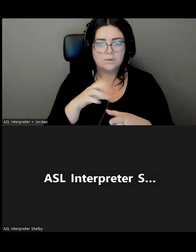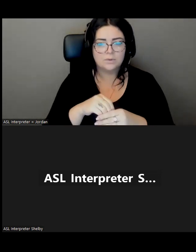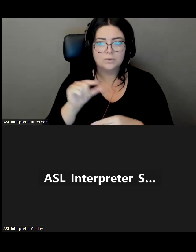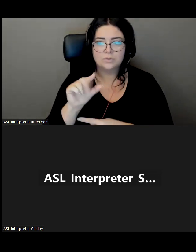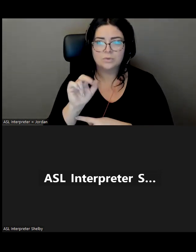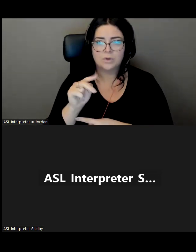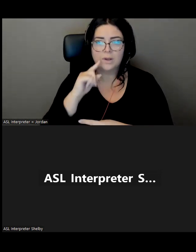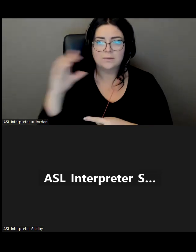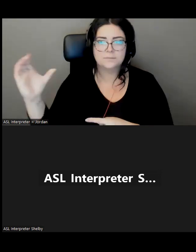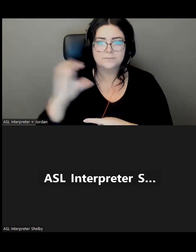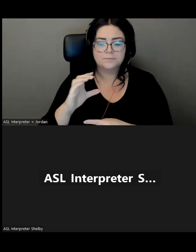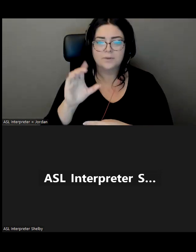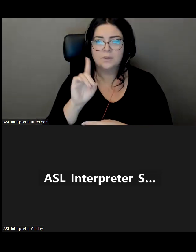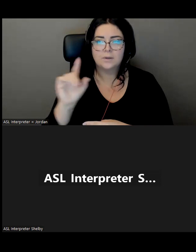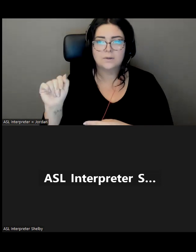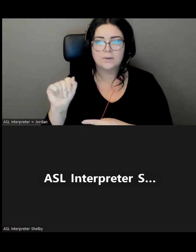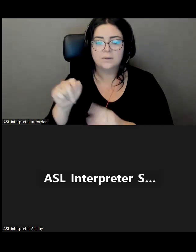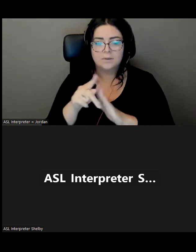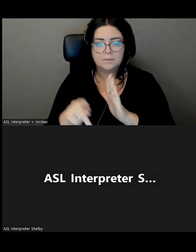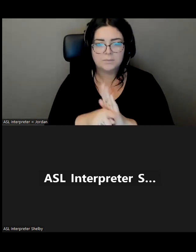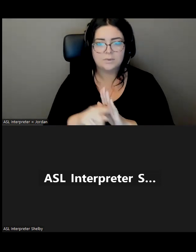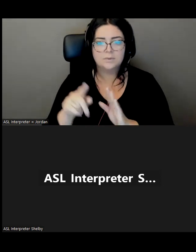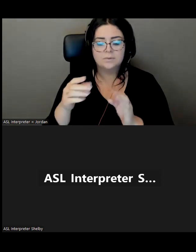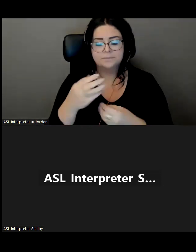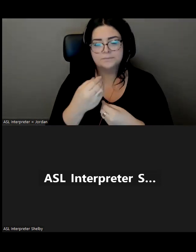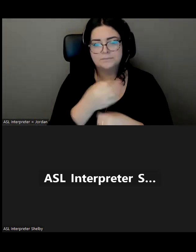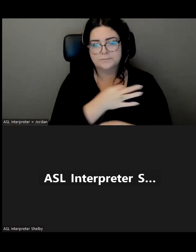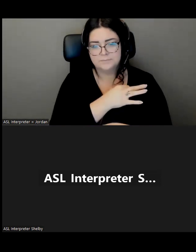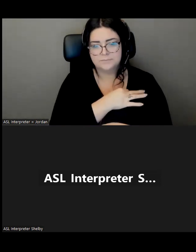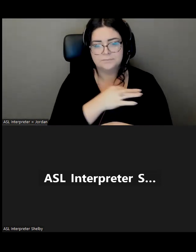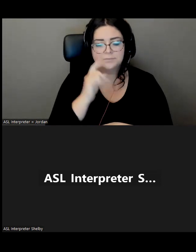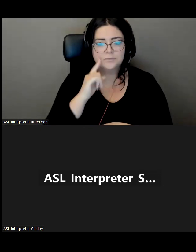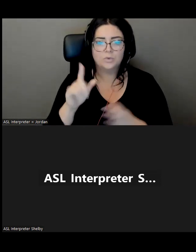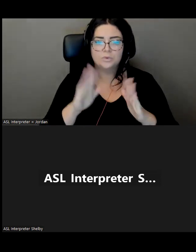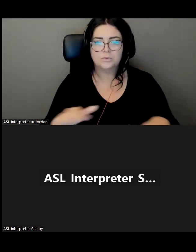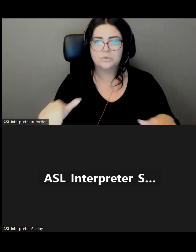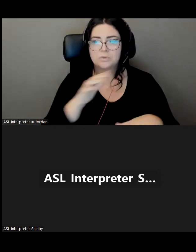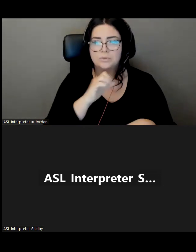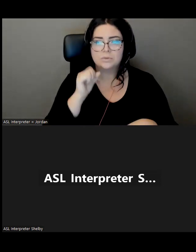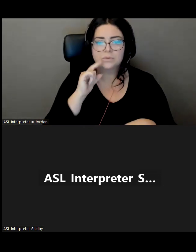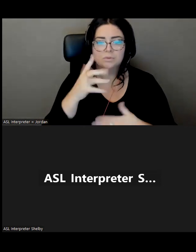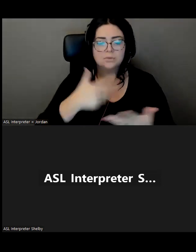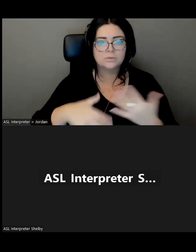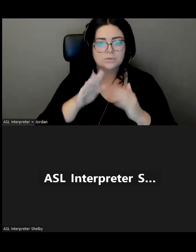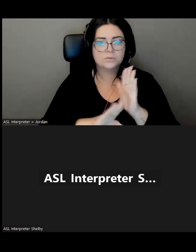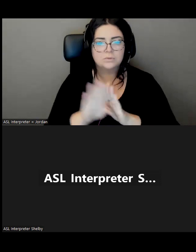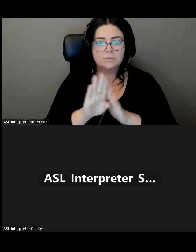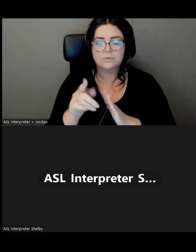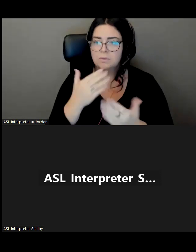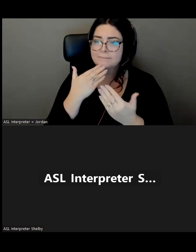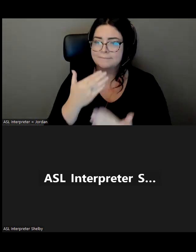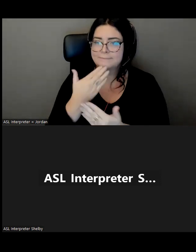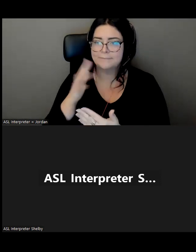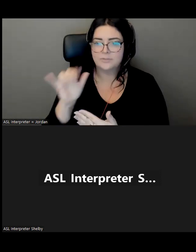Disability Policy Office, Department of Children, Seniors, and Social Development, who we are very grateful.